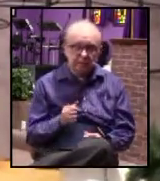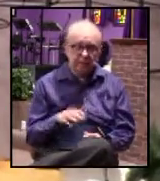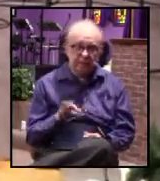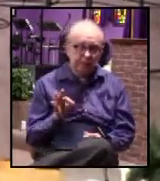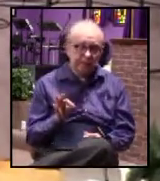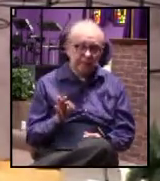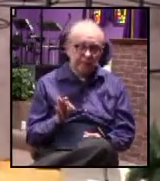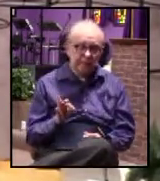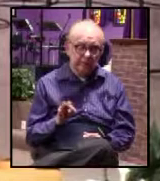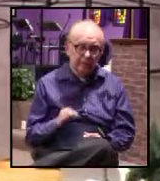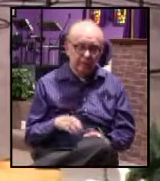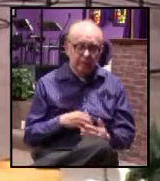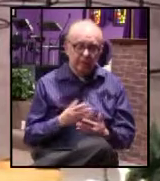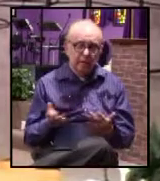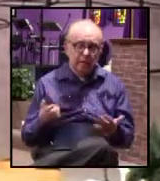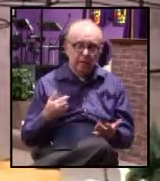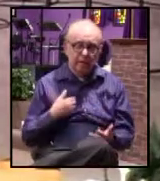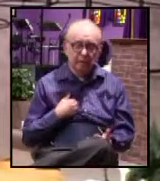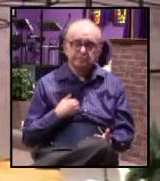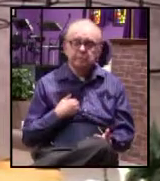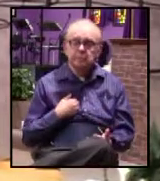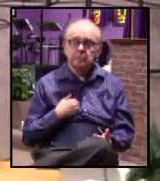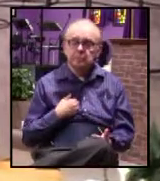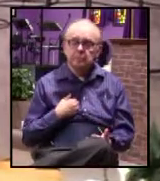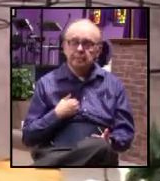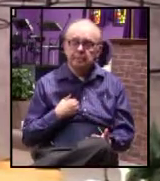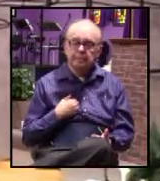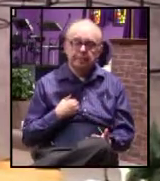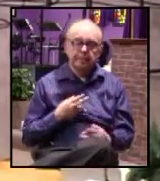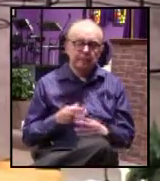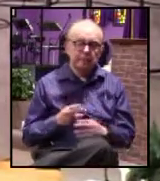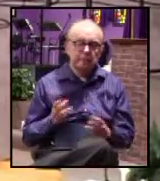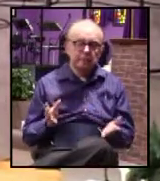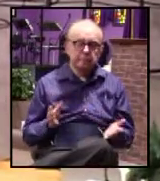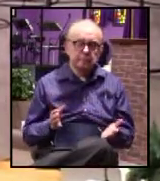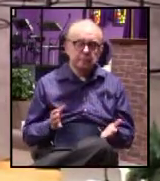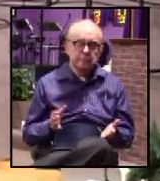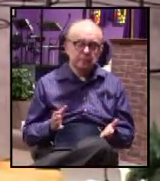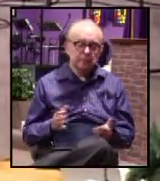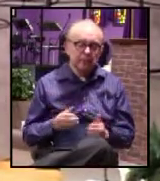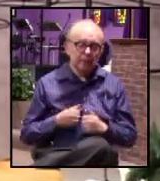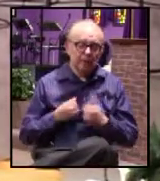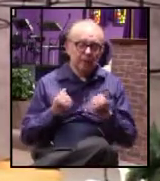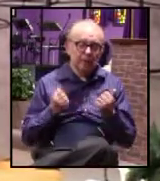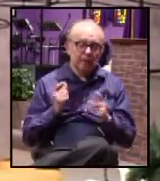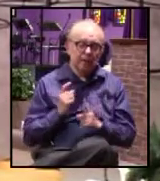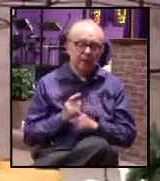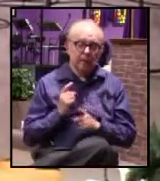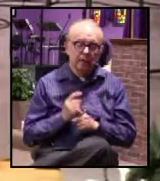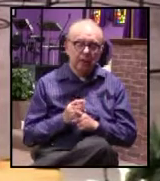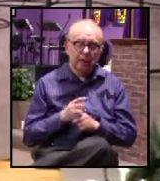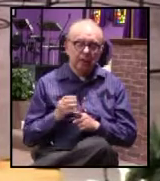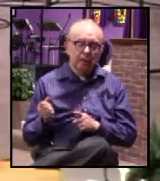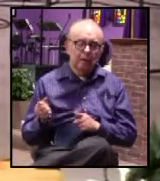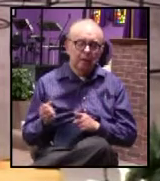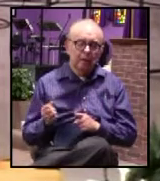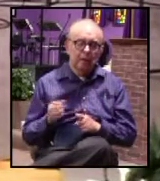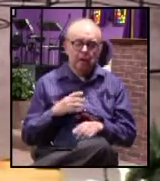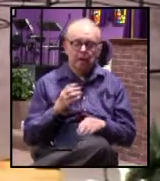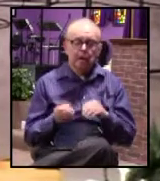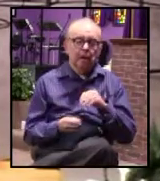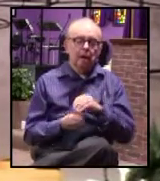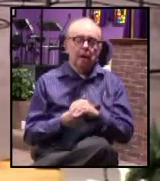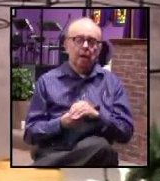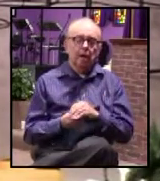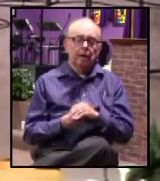The next thing that I'm doing is, as soon as I got everybody's address right, we're going to take and load it up on